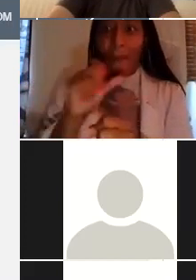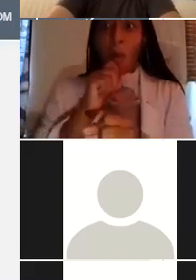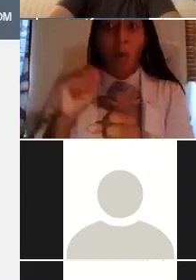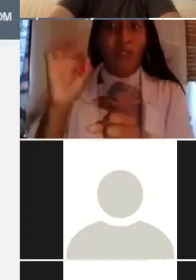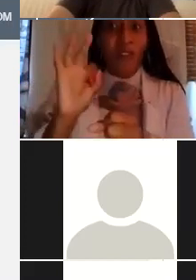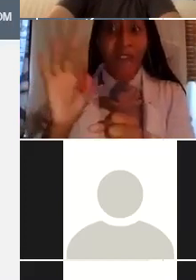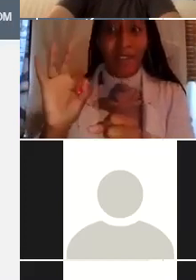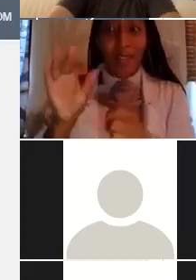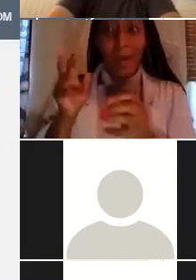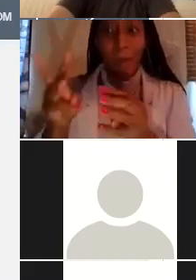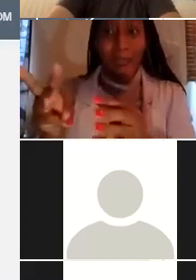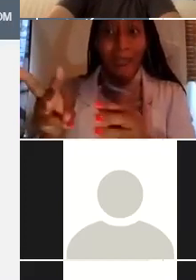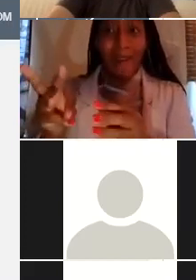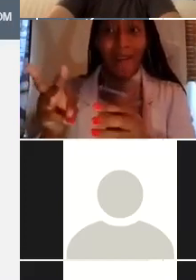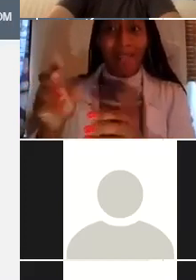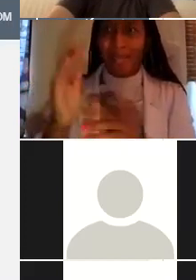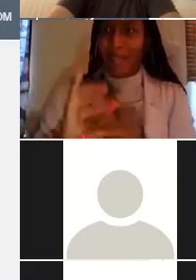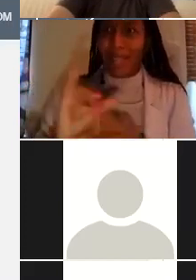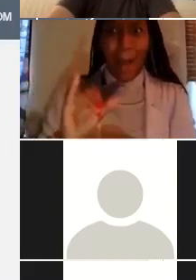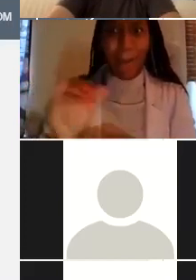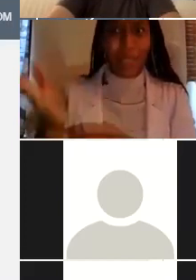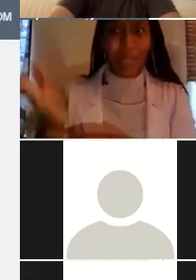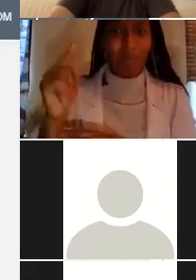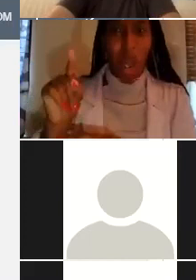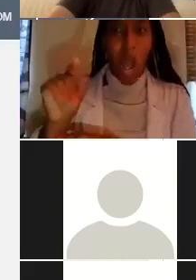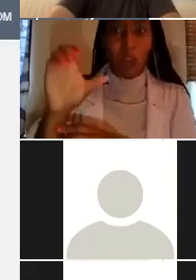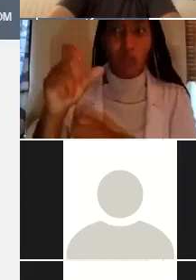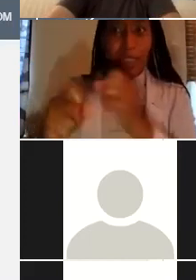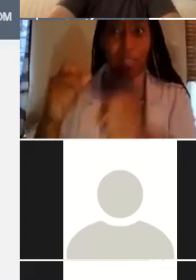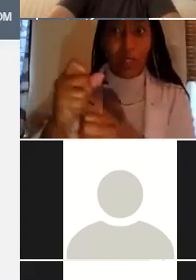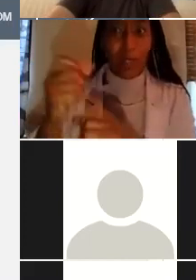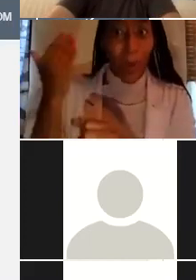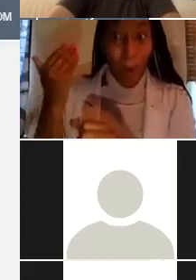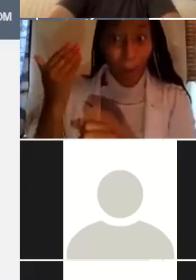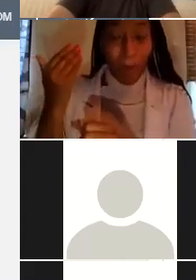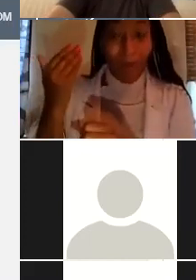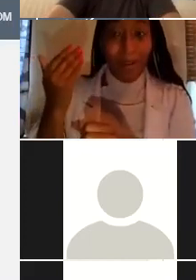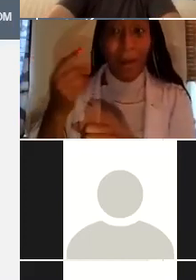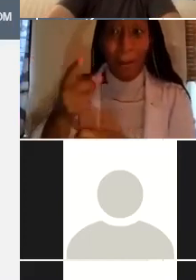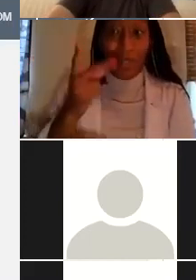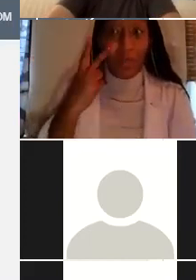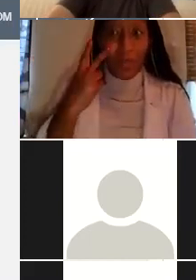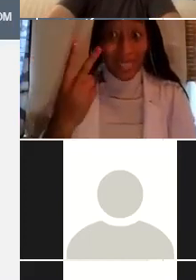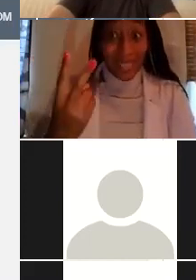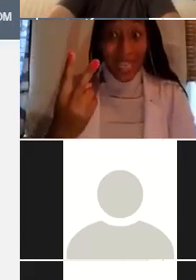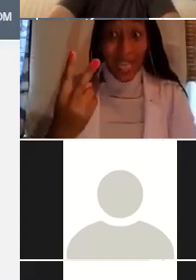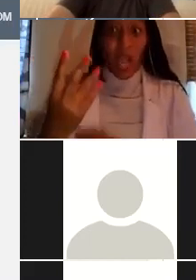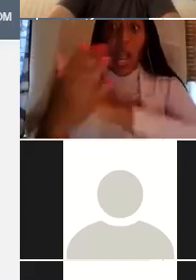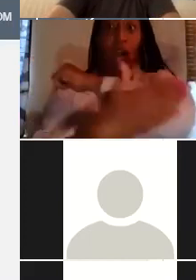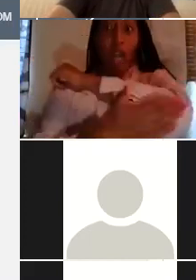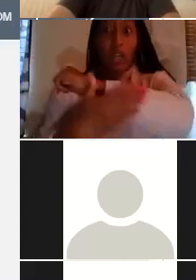that most of the countries listed in toward the top are more industrialized countries.